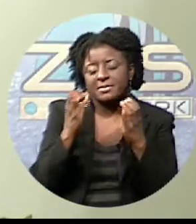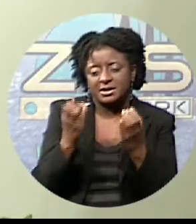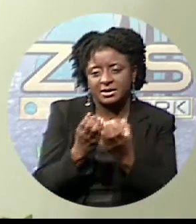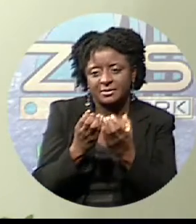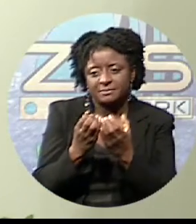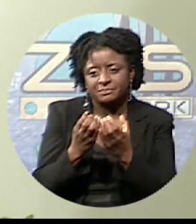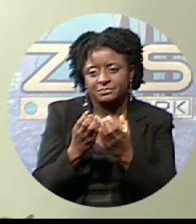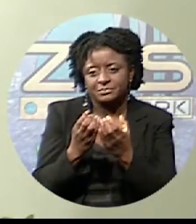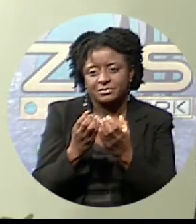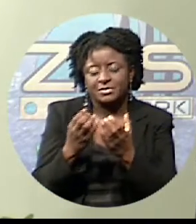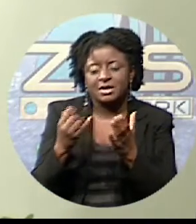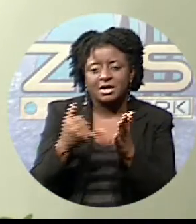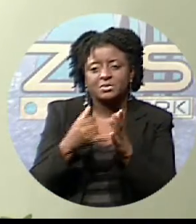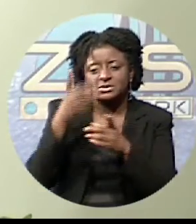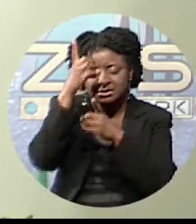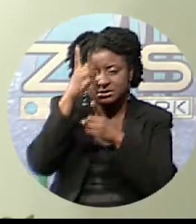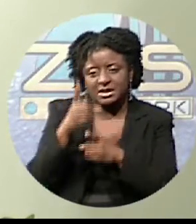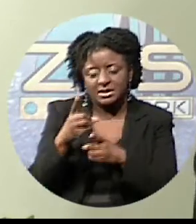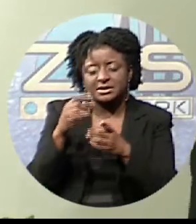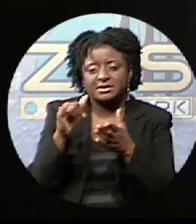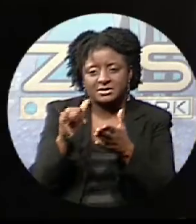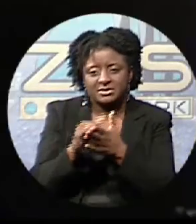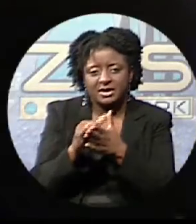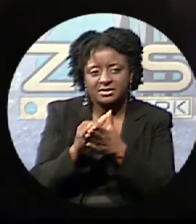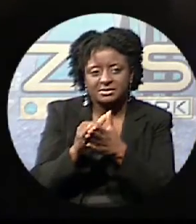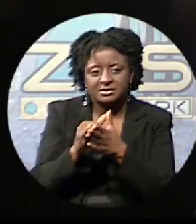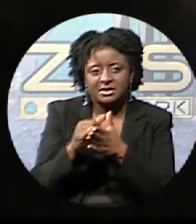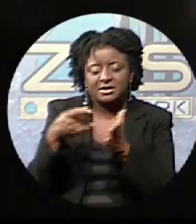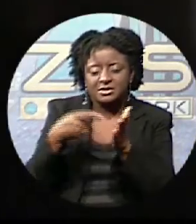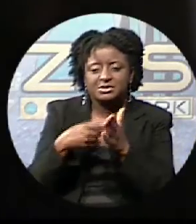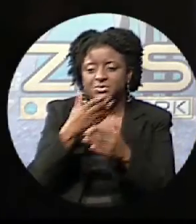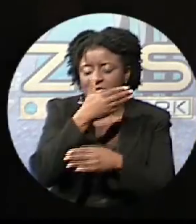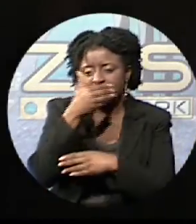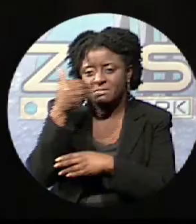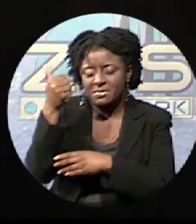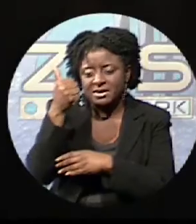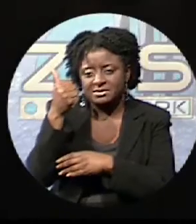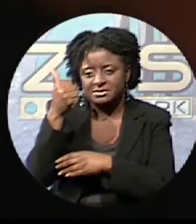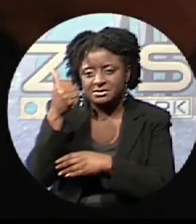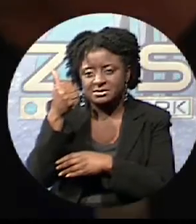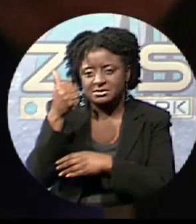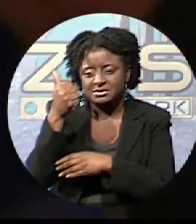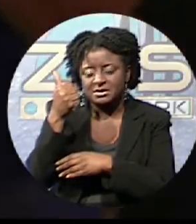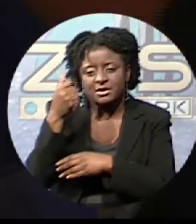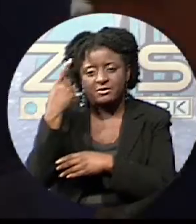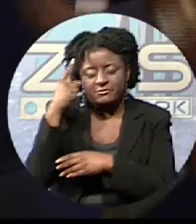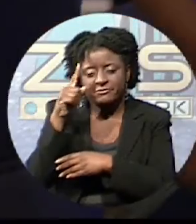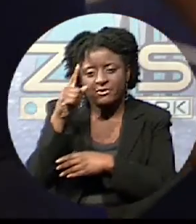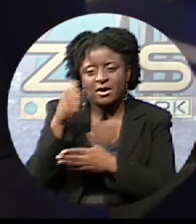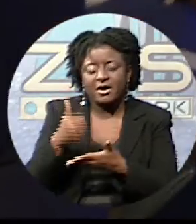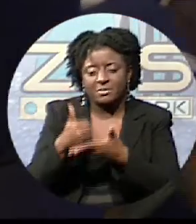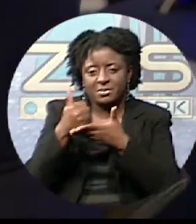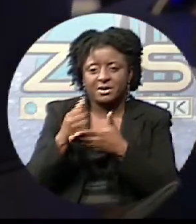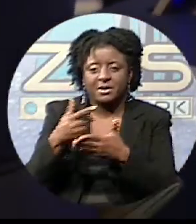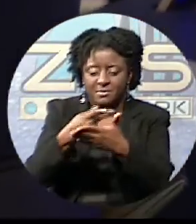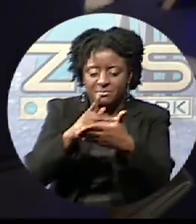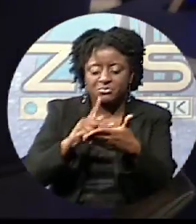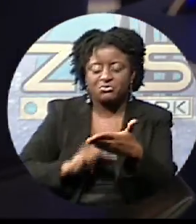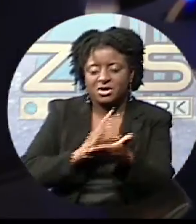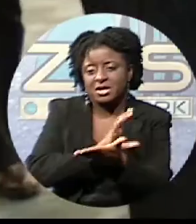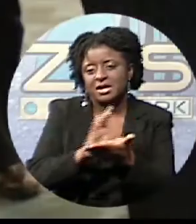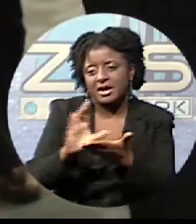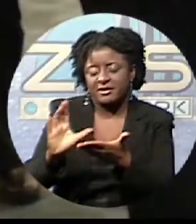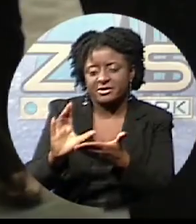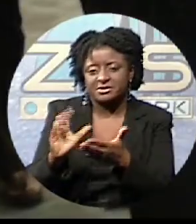APC was the best solution to complement our pre-clearance facility. The kiosks are placed in the departures